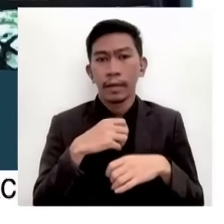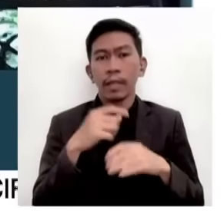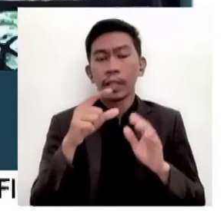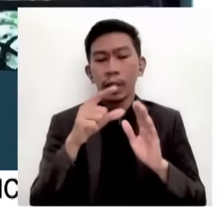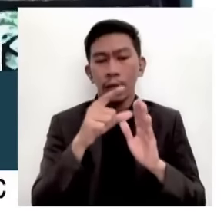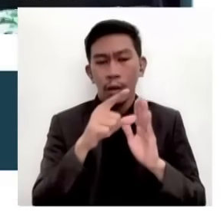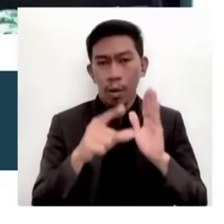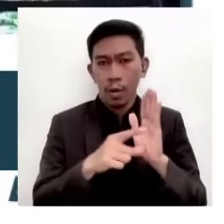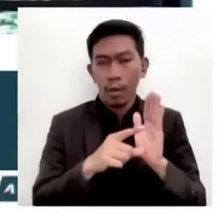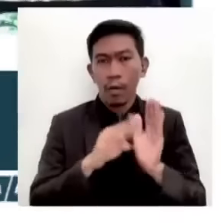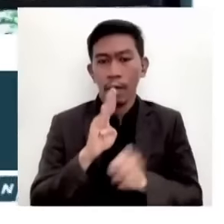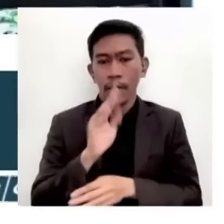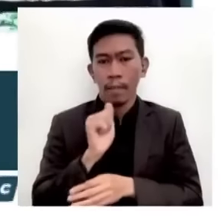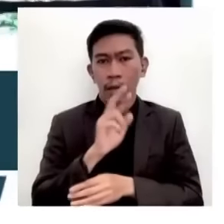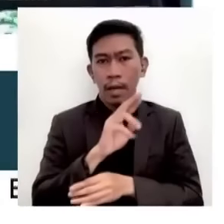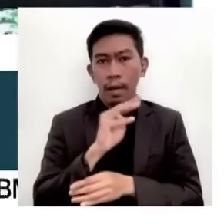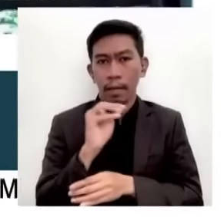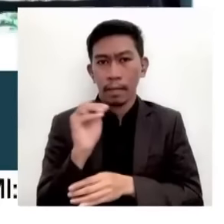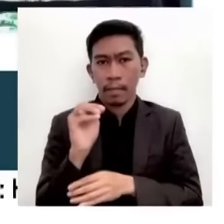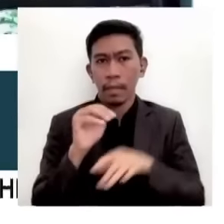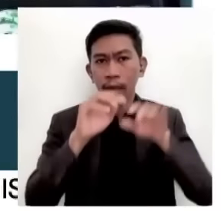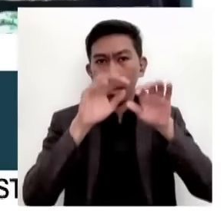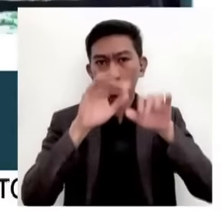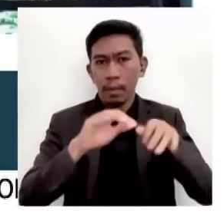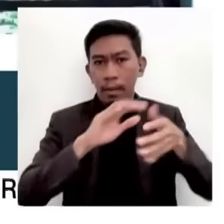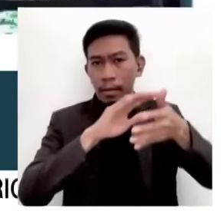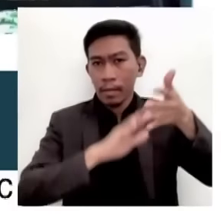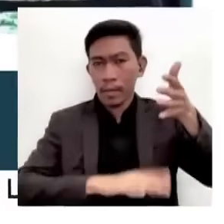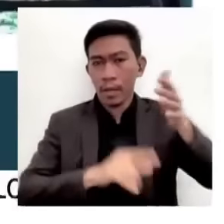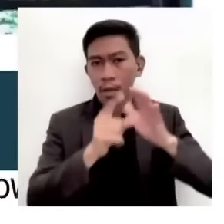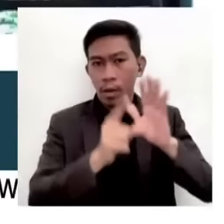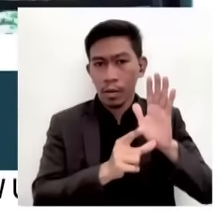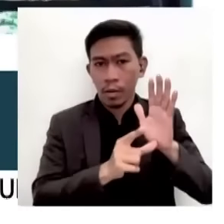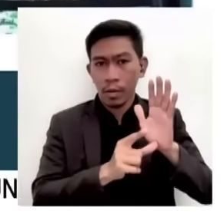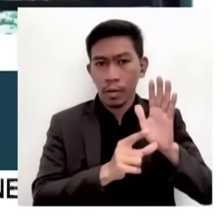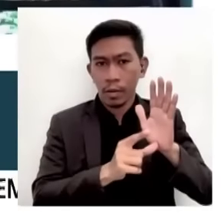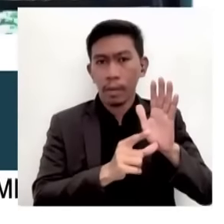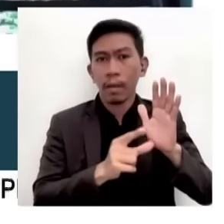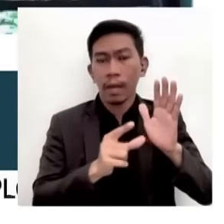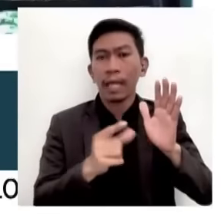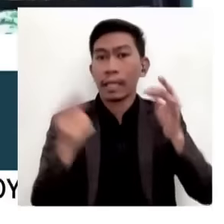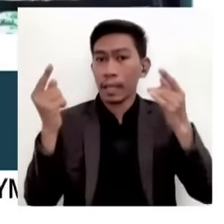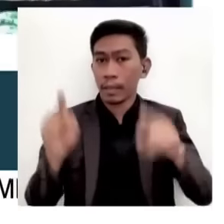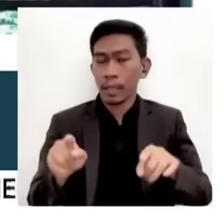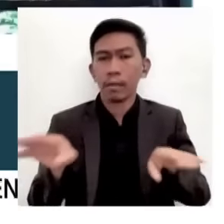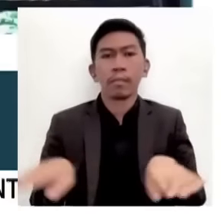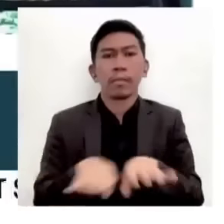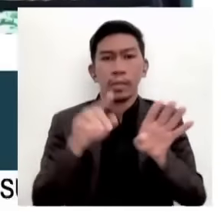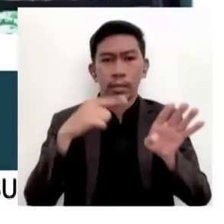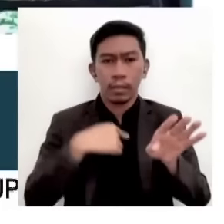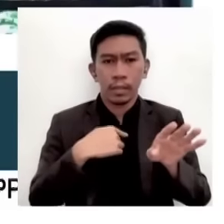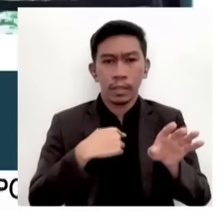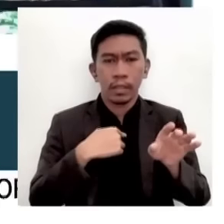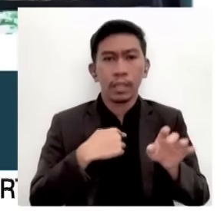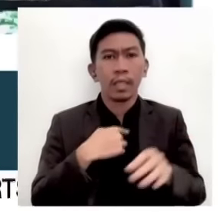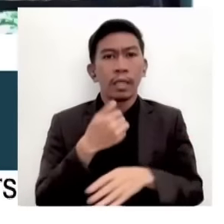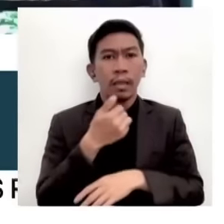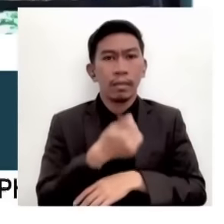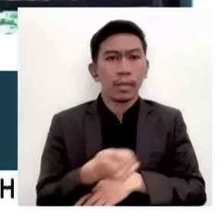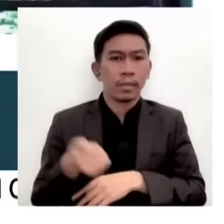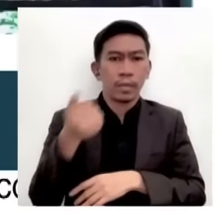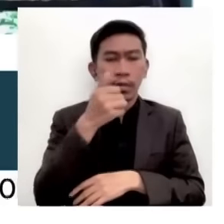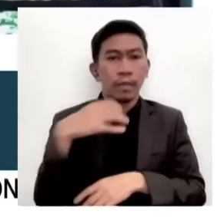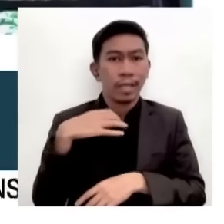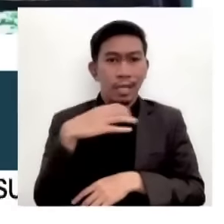Mauro. It happened nung ako ay nakaupong Speaker of the House of Representatives. Exactly. So